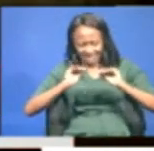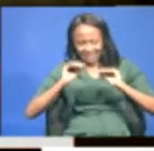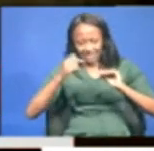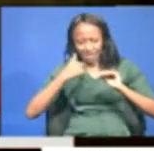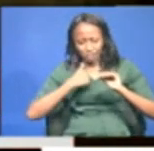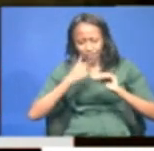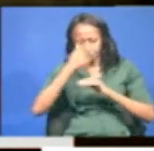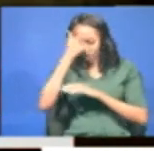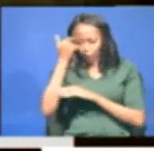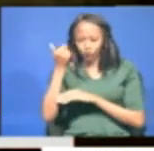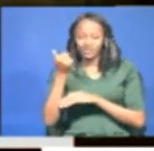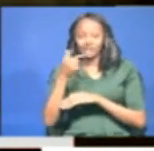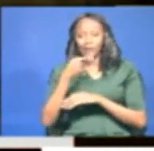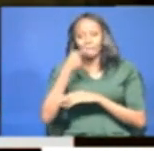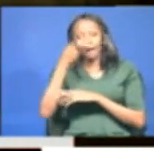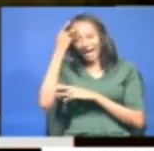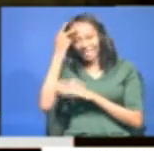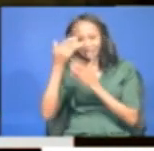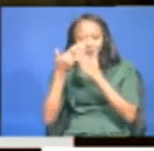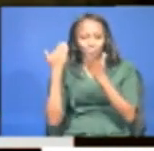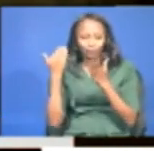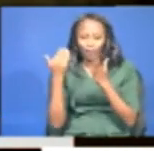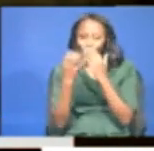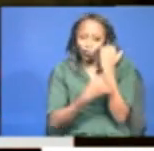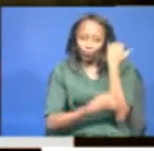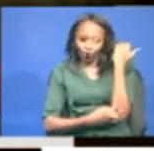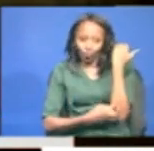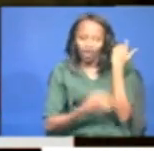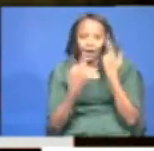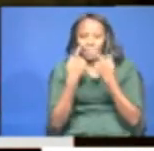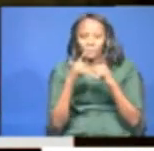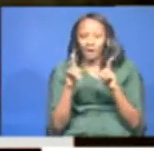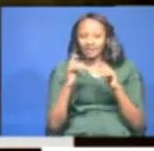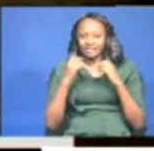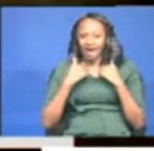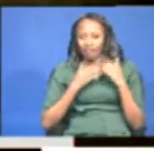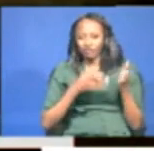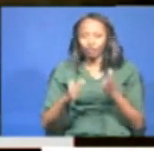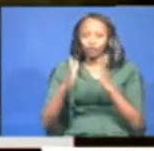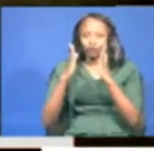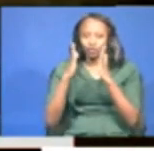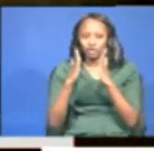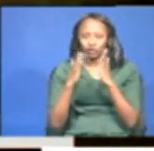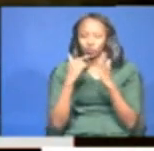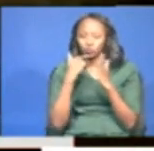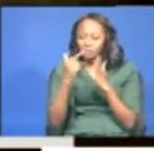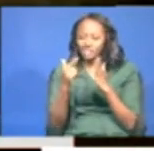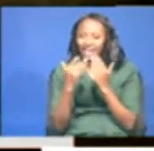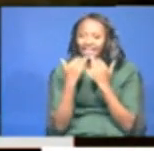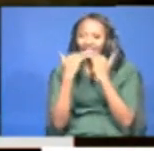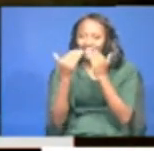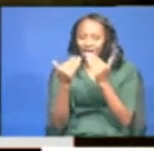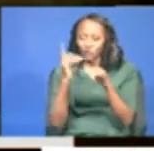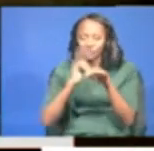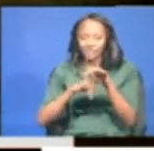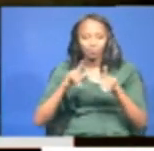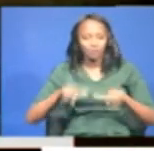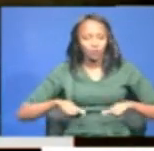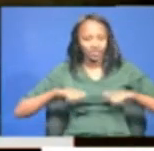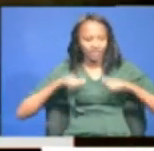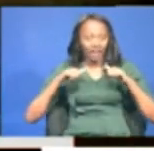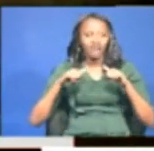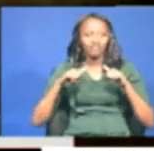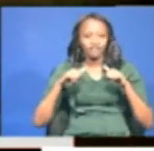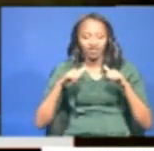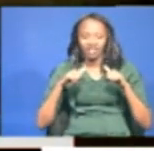lacking. And I feel that the opportunity I had to tell him thank you when he was alive is